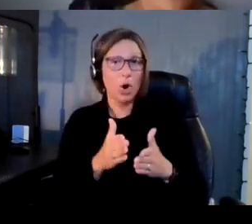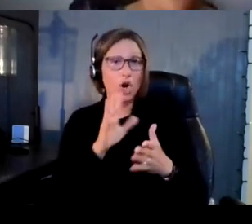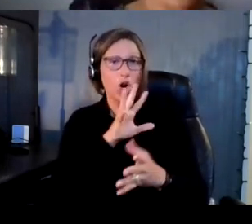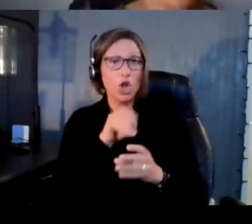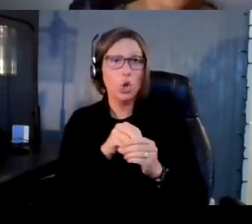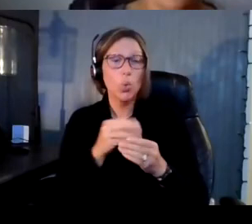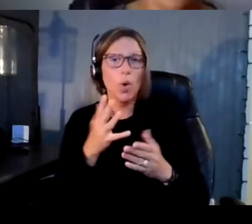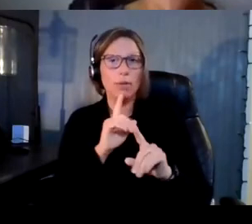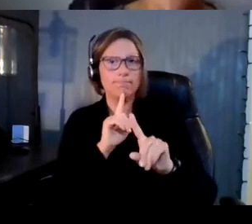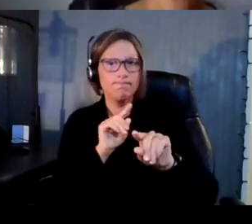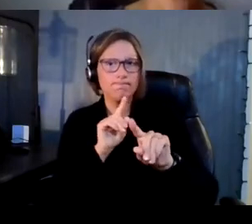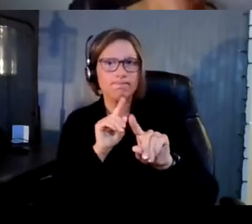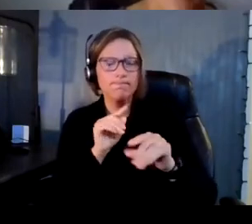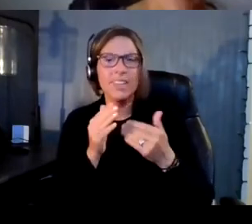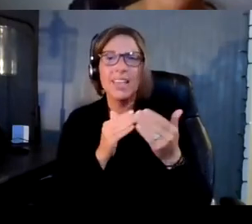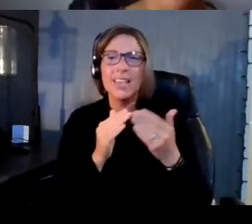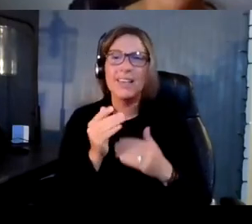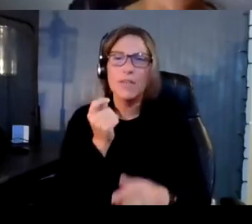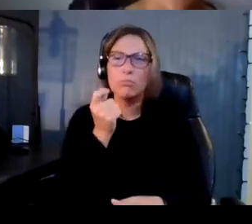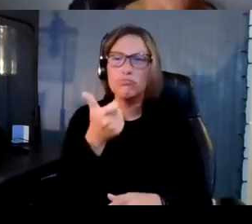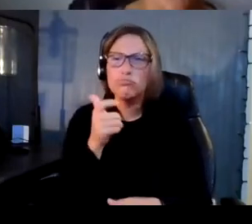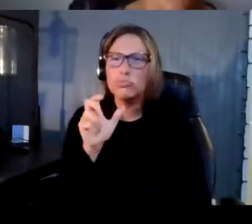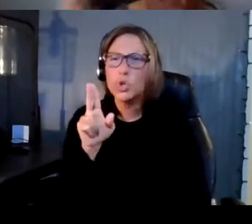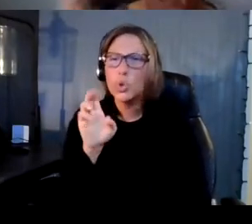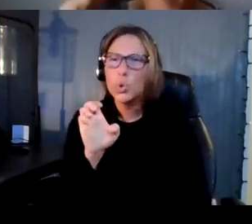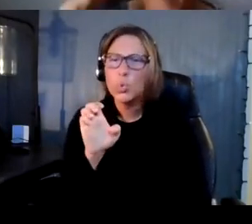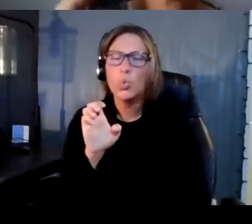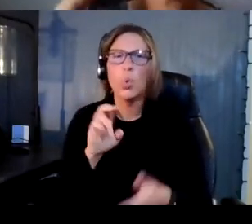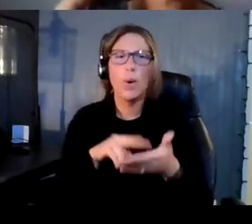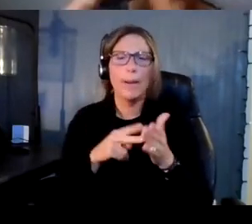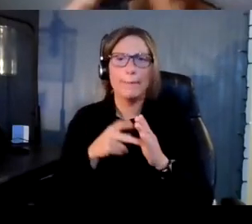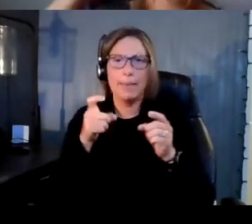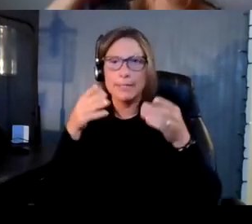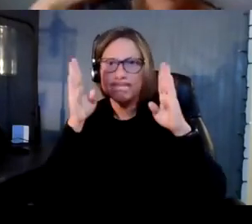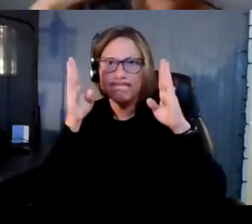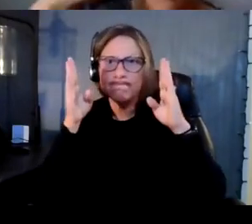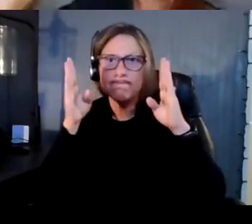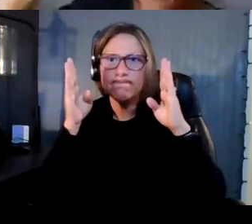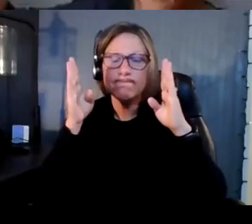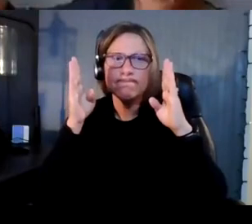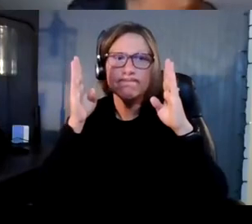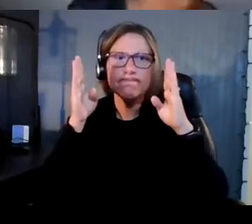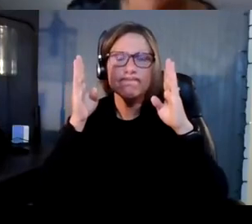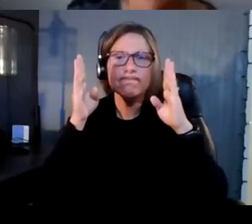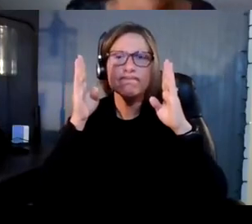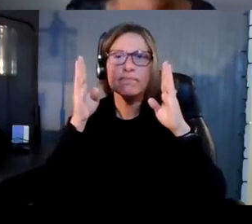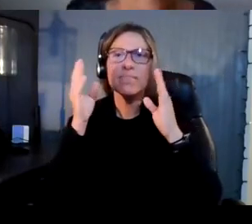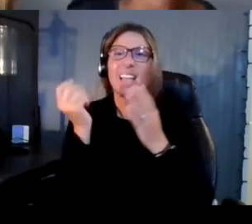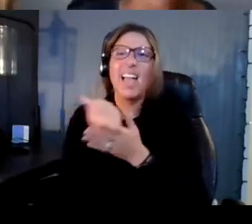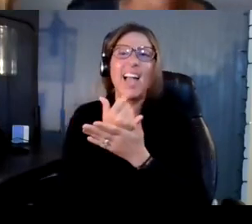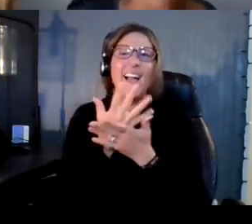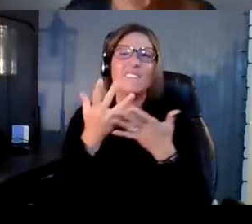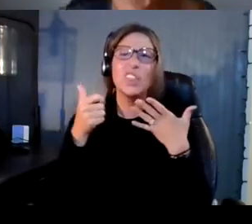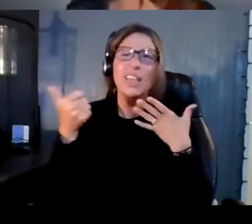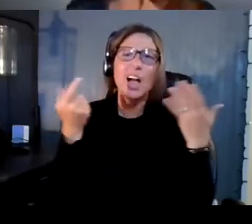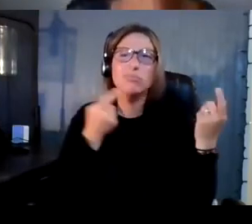subtle cues. That means we have to pay attention. That means we put our other lives, everything else that's going on